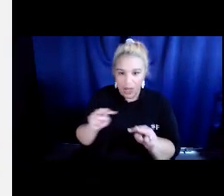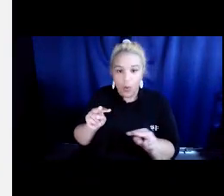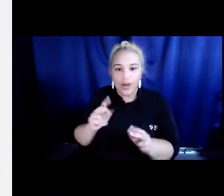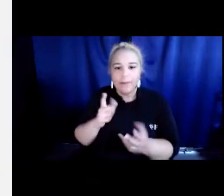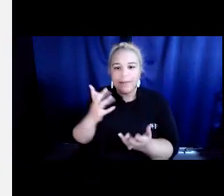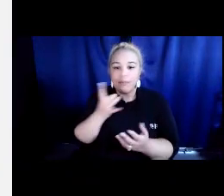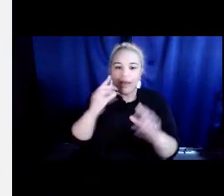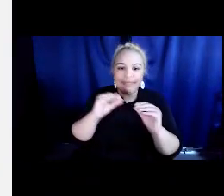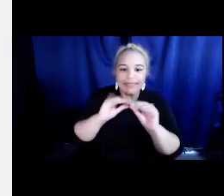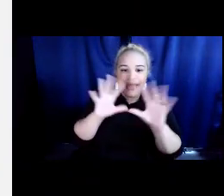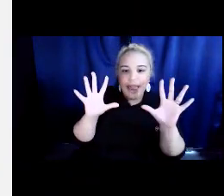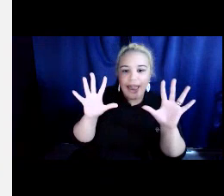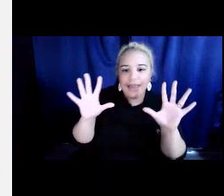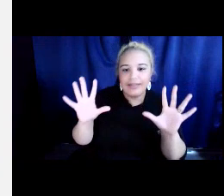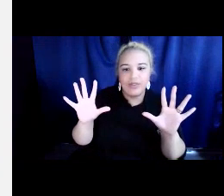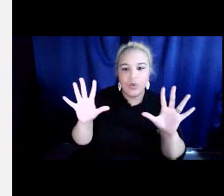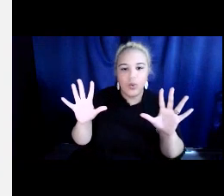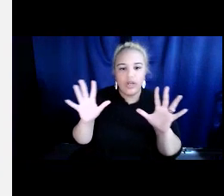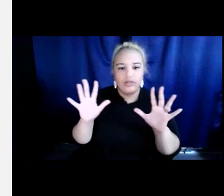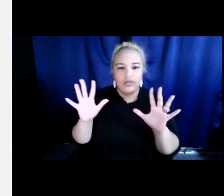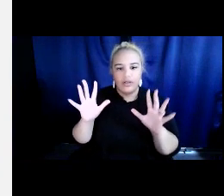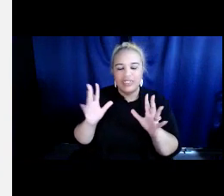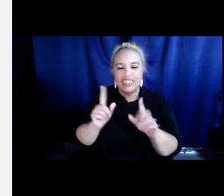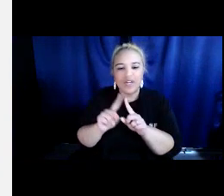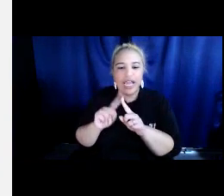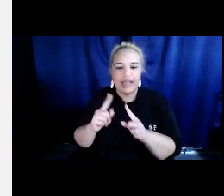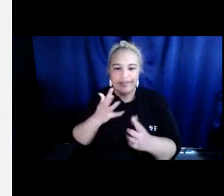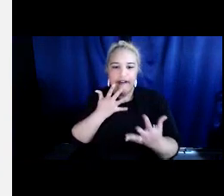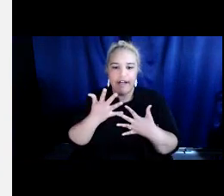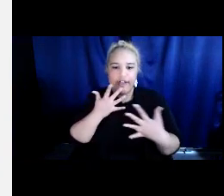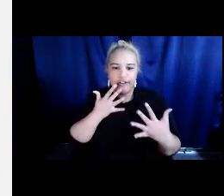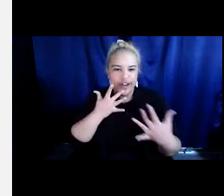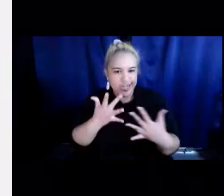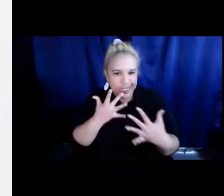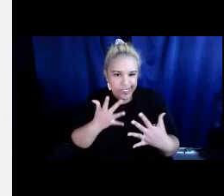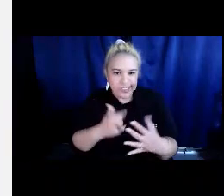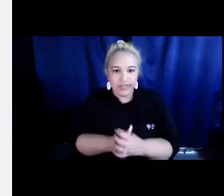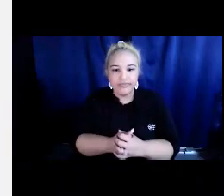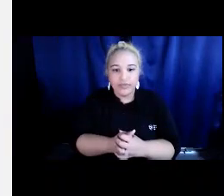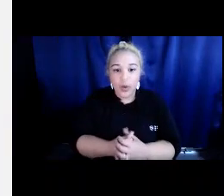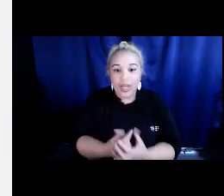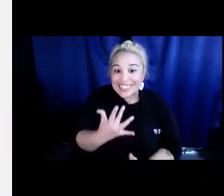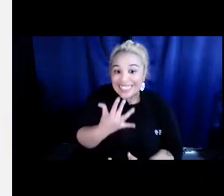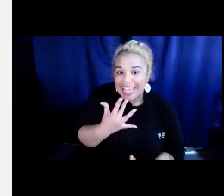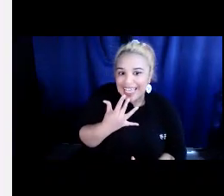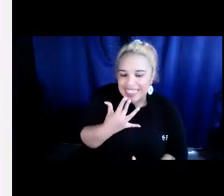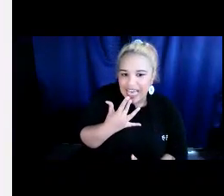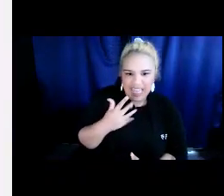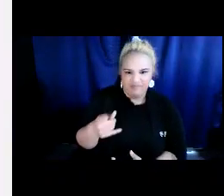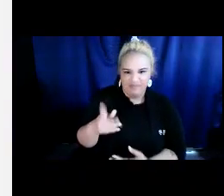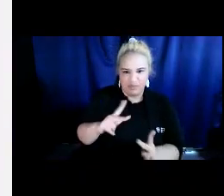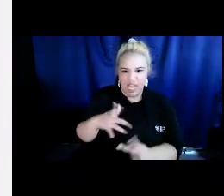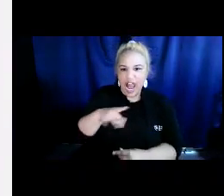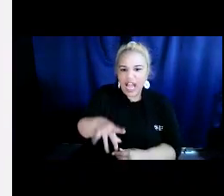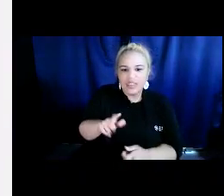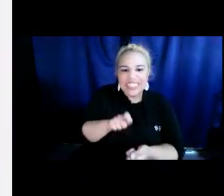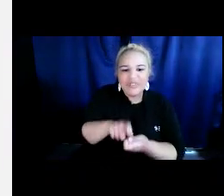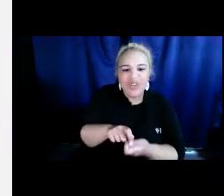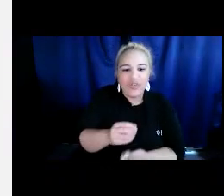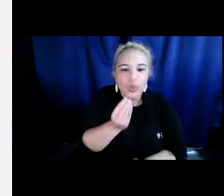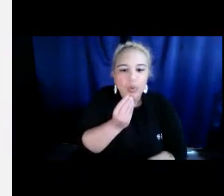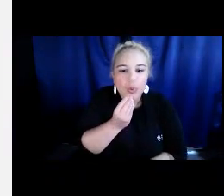restless or fidgety. Tanya, will you go ahead and discuss reasonable accommodations with us? Sure. A reasonable